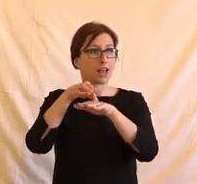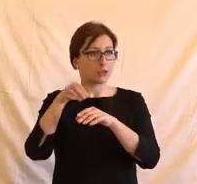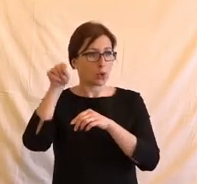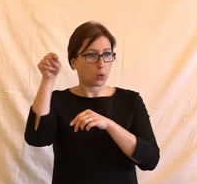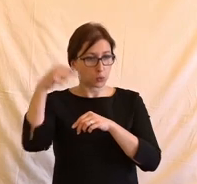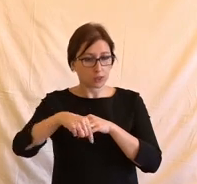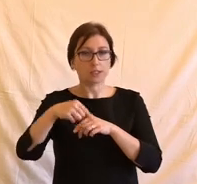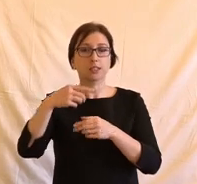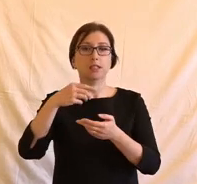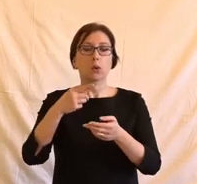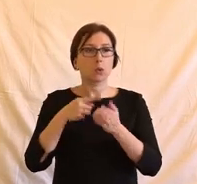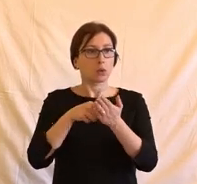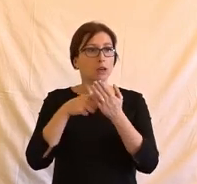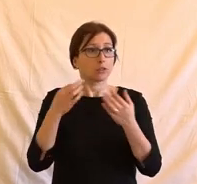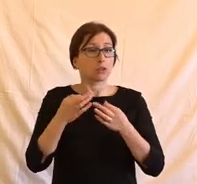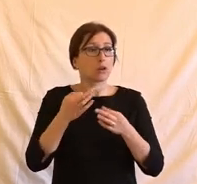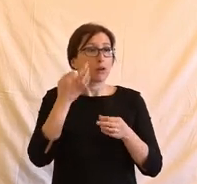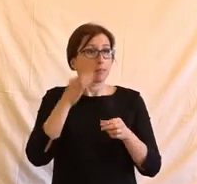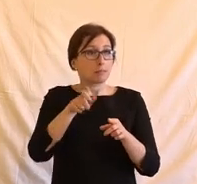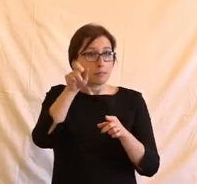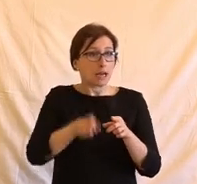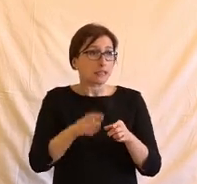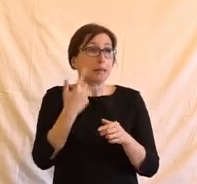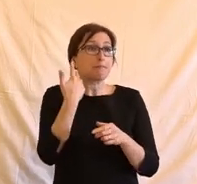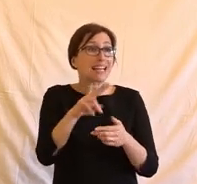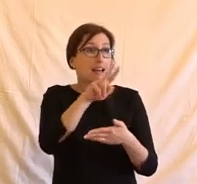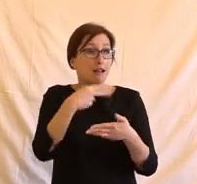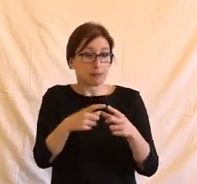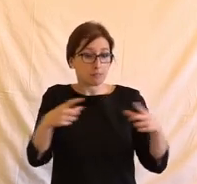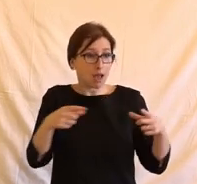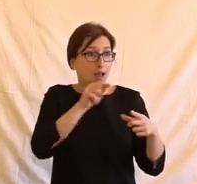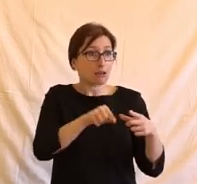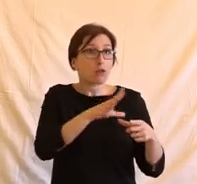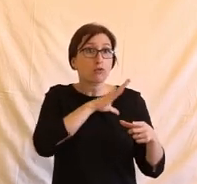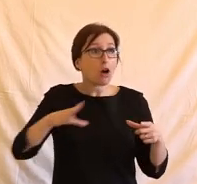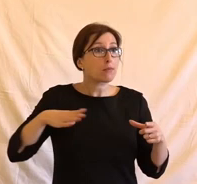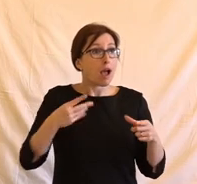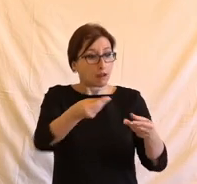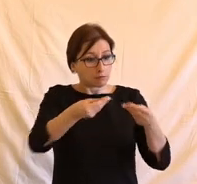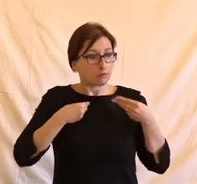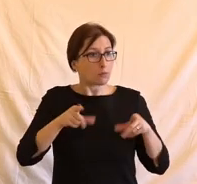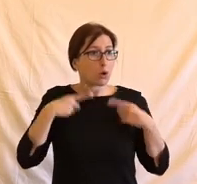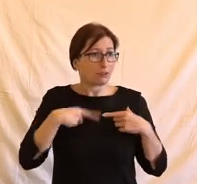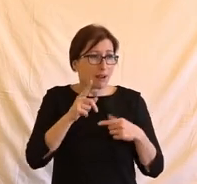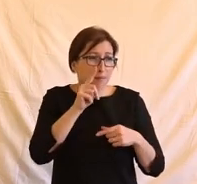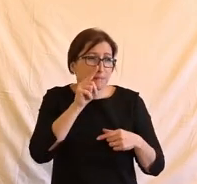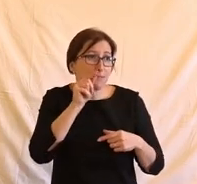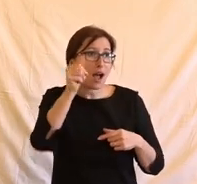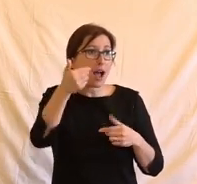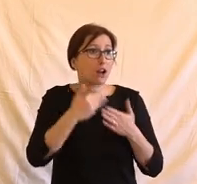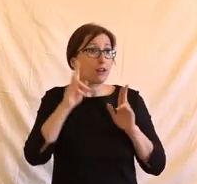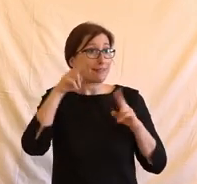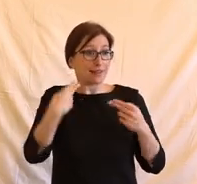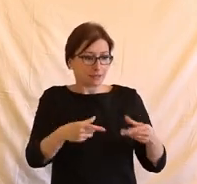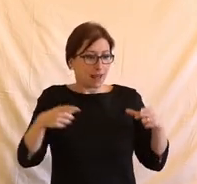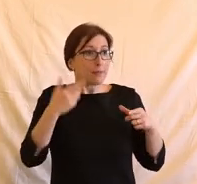se ukázalo, že jednoduše 50-librové bankovky nejsou běžně používány a že je nikdo